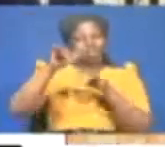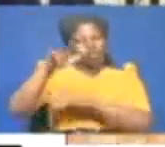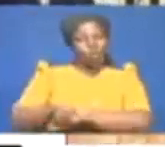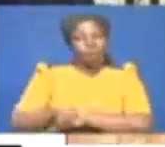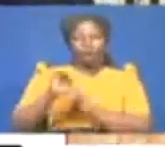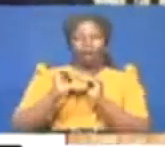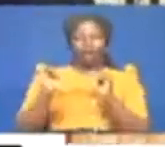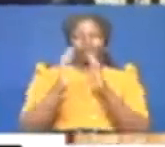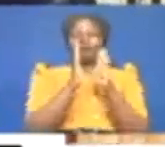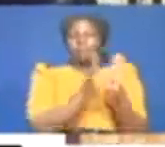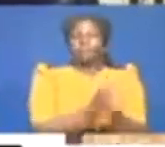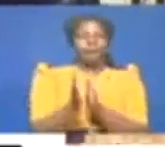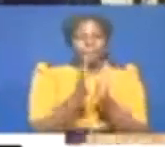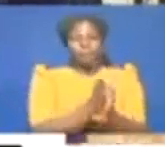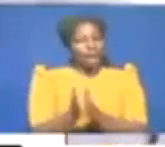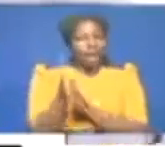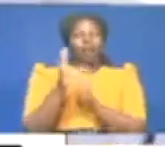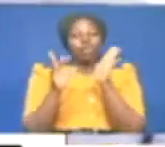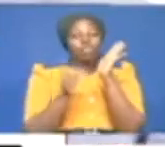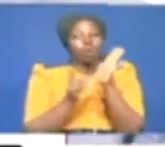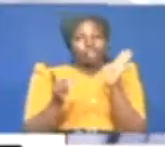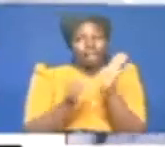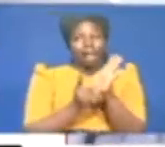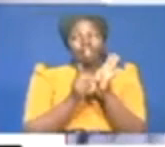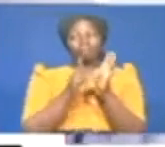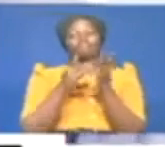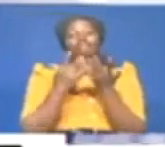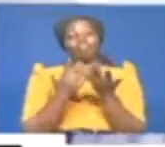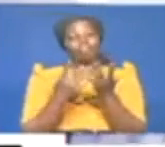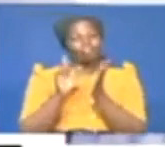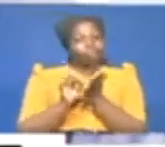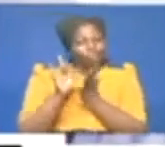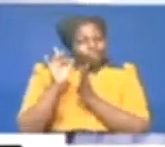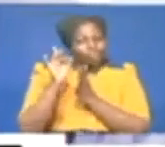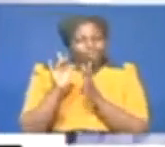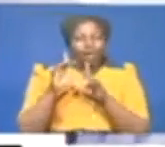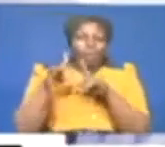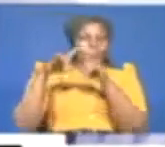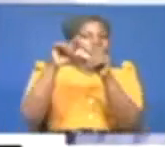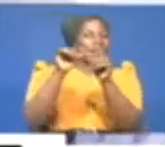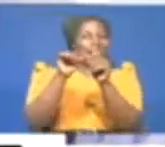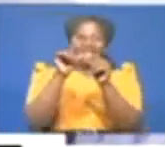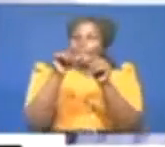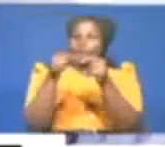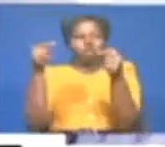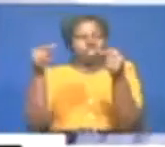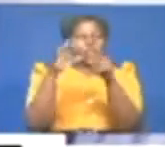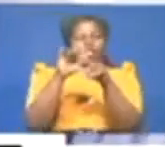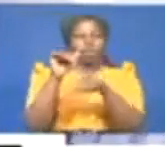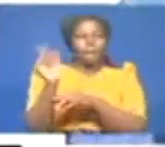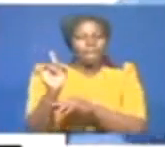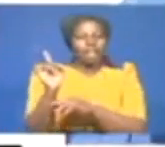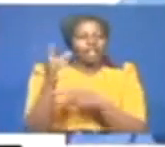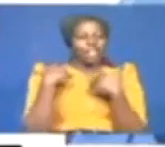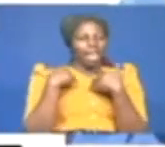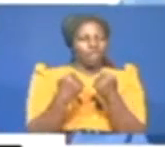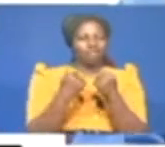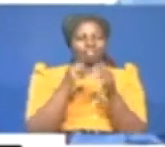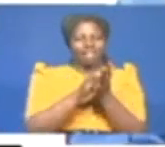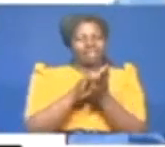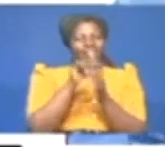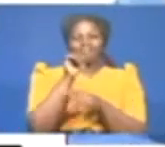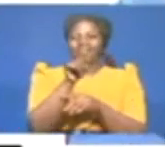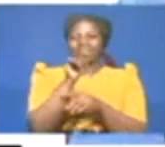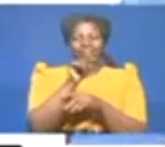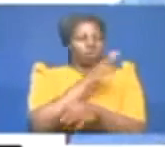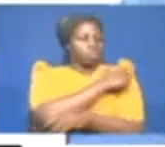doctors dismissing claims by the Ministry of Health that the country is well equipped. Our borders are extremely porous,